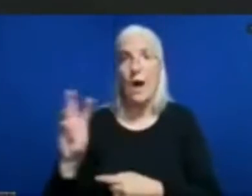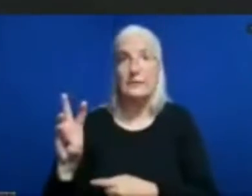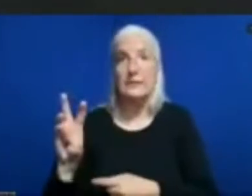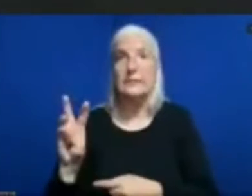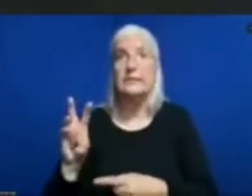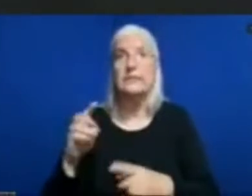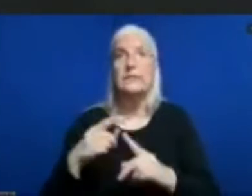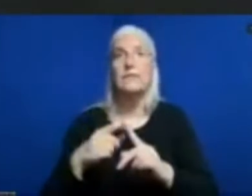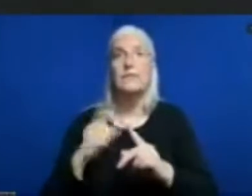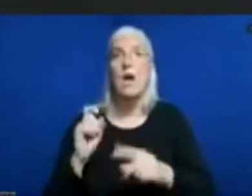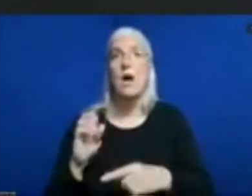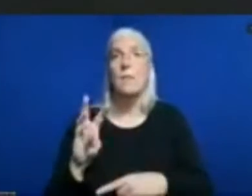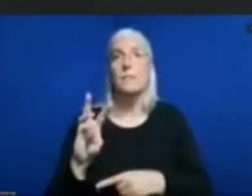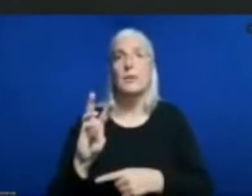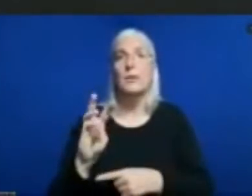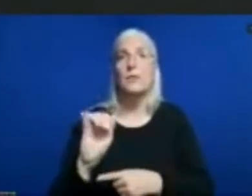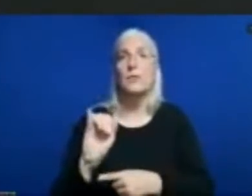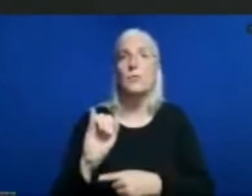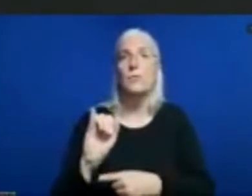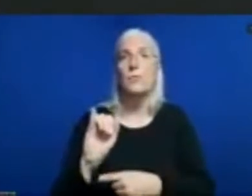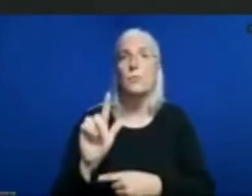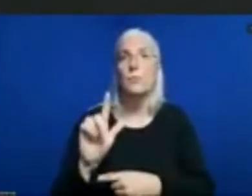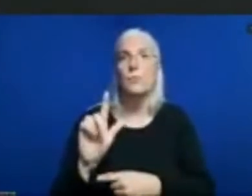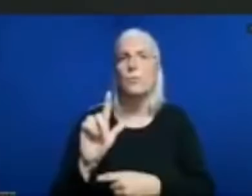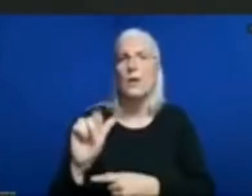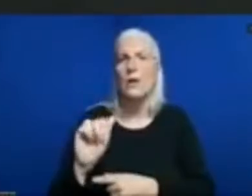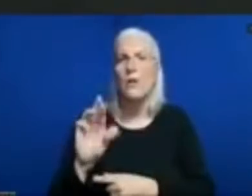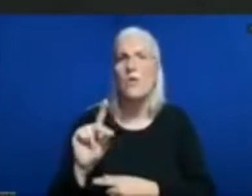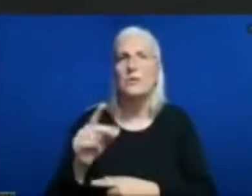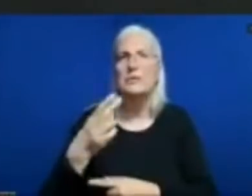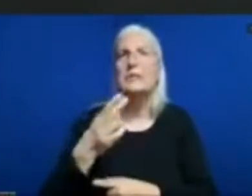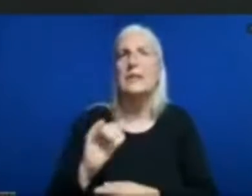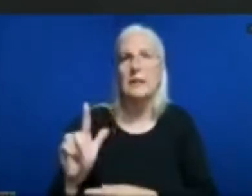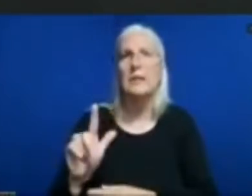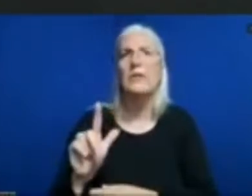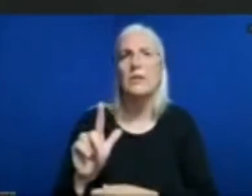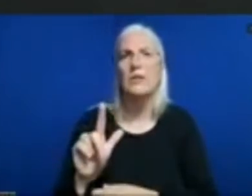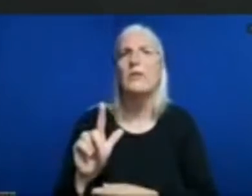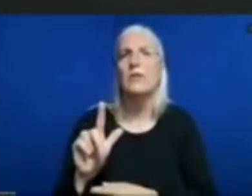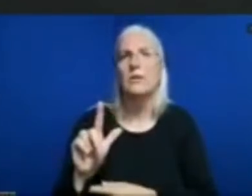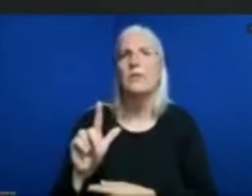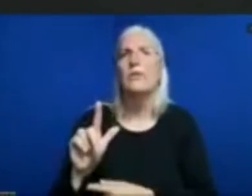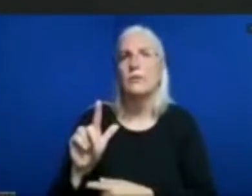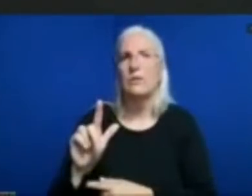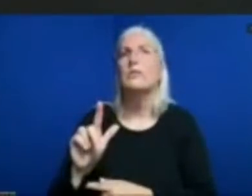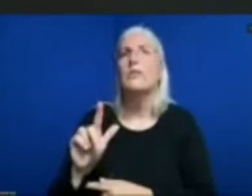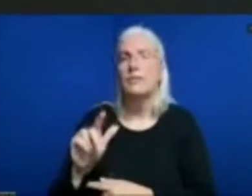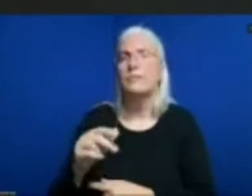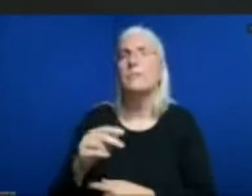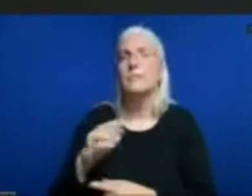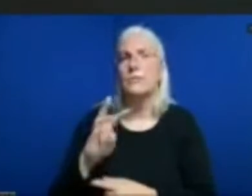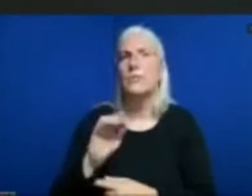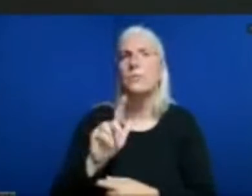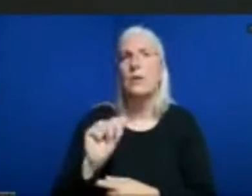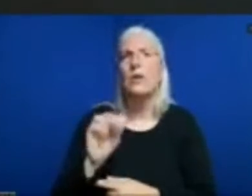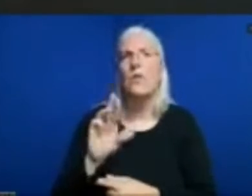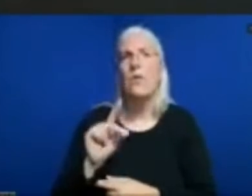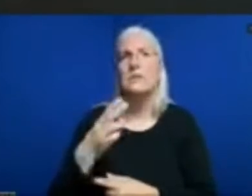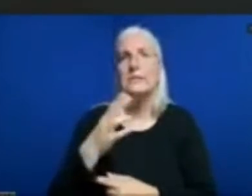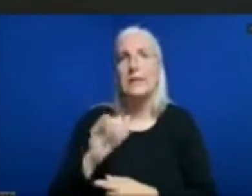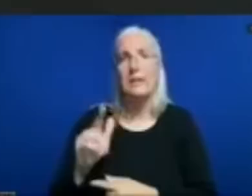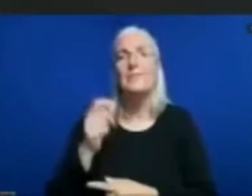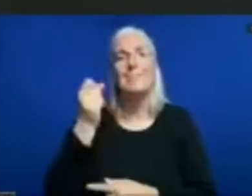an evacuation order. Based on we review all those orders each day, and based on the